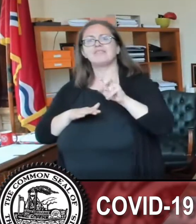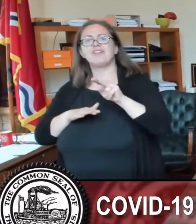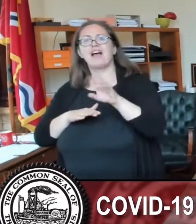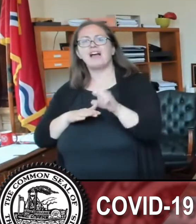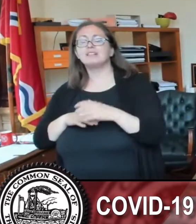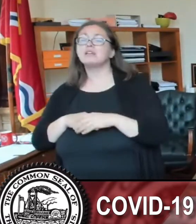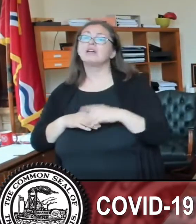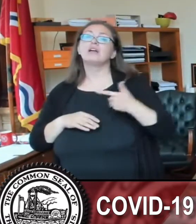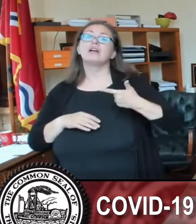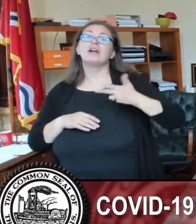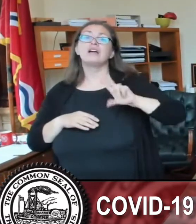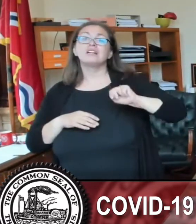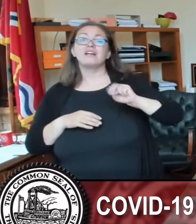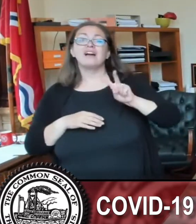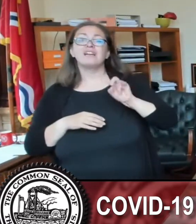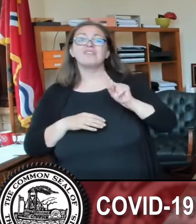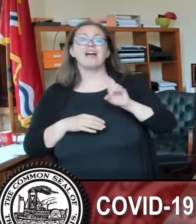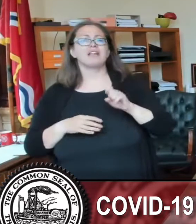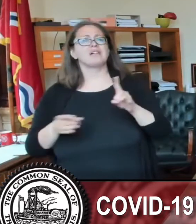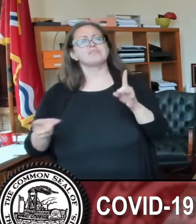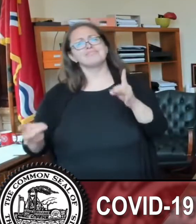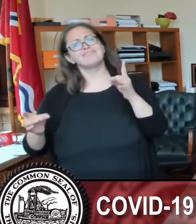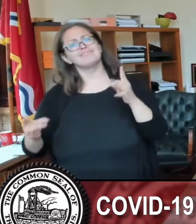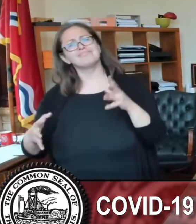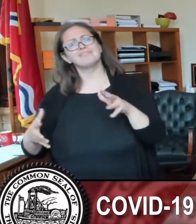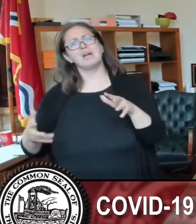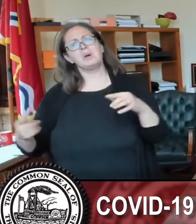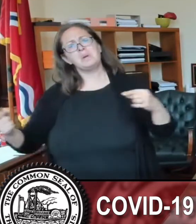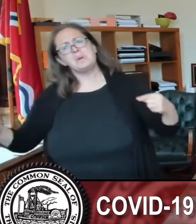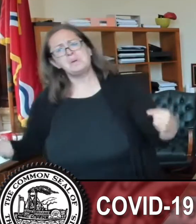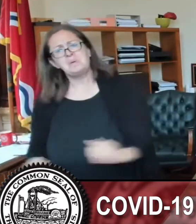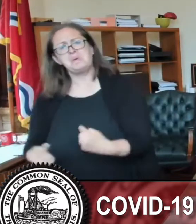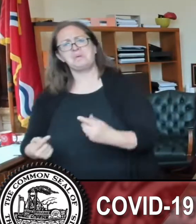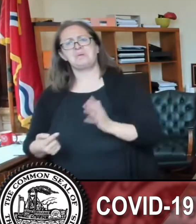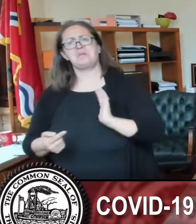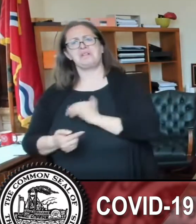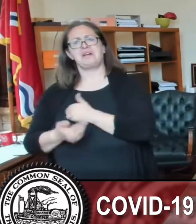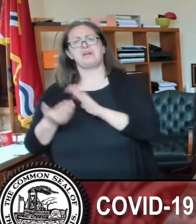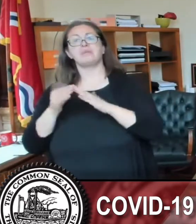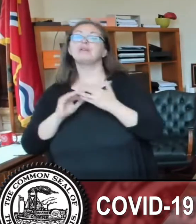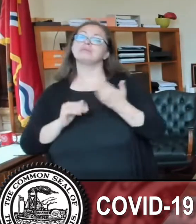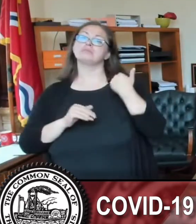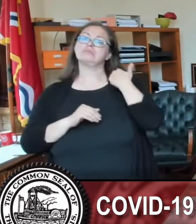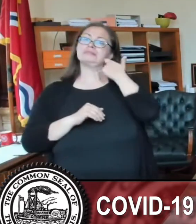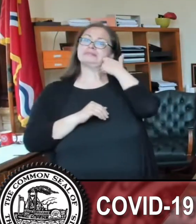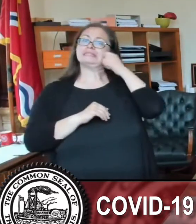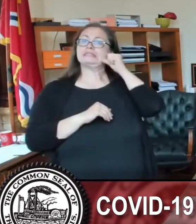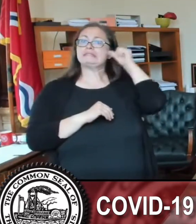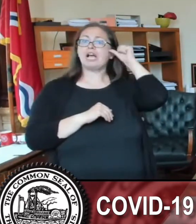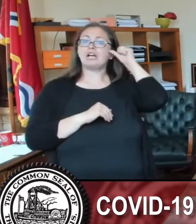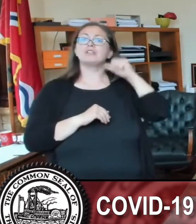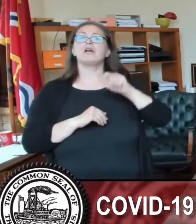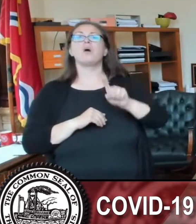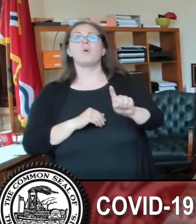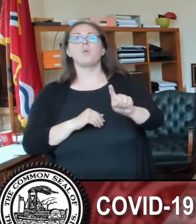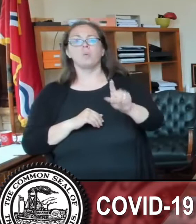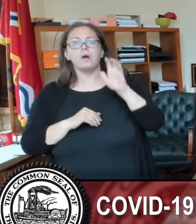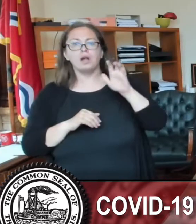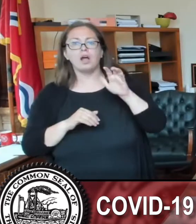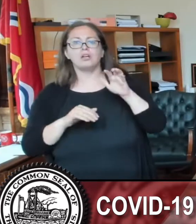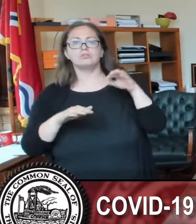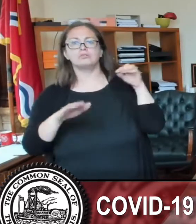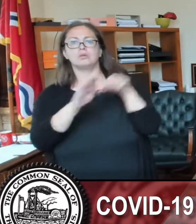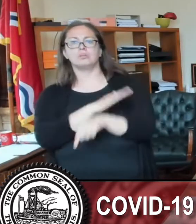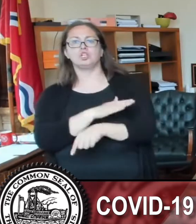community. As of yesterday, June 30th, we had 100 homicides in the city of St. Louis.